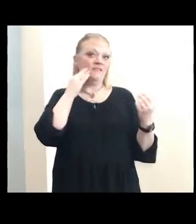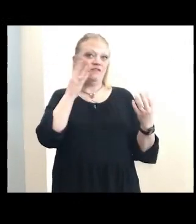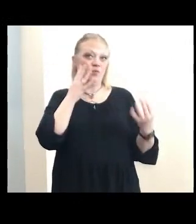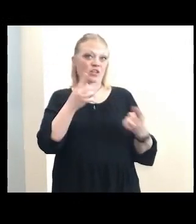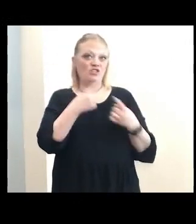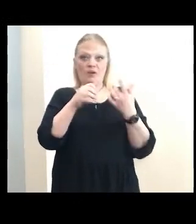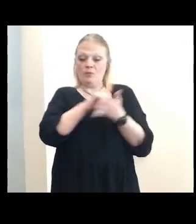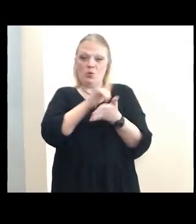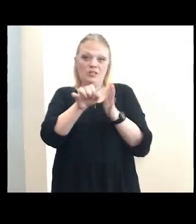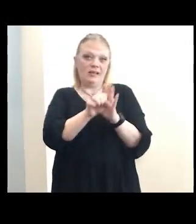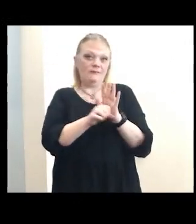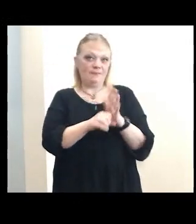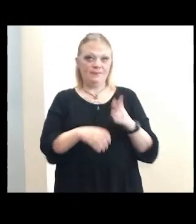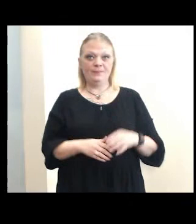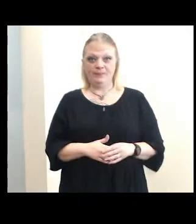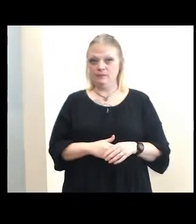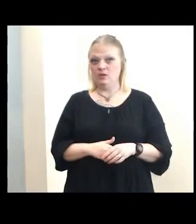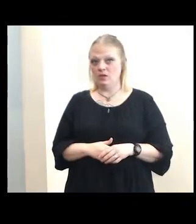comes from New York State.